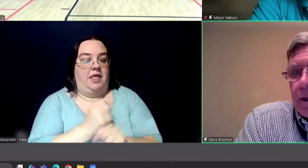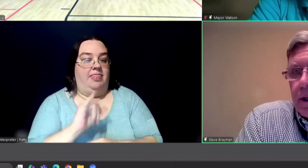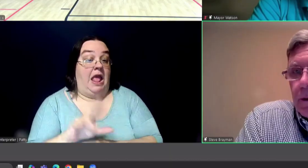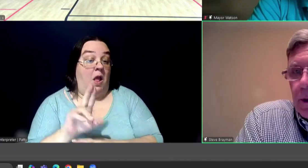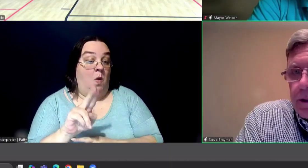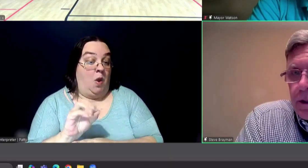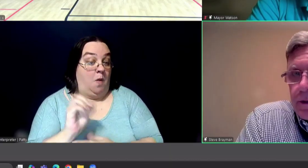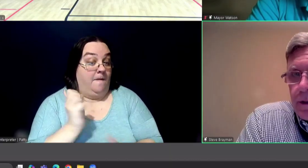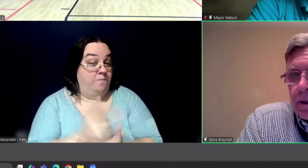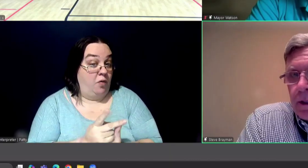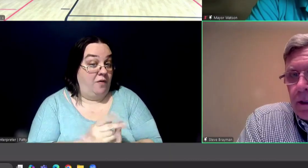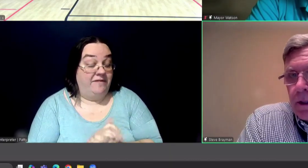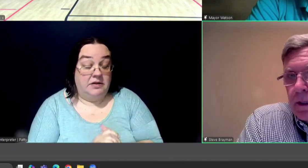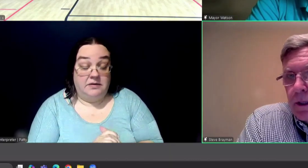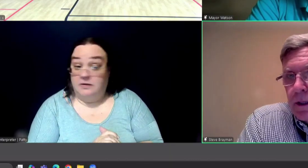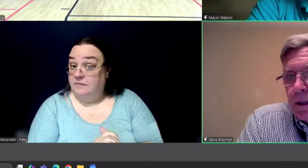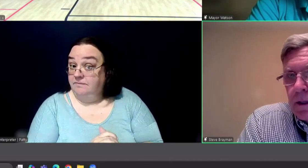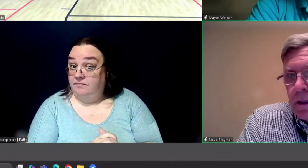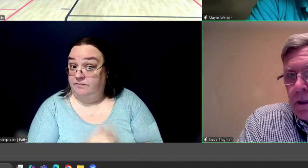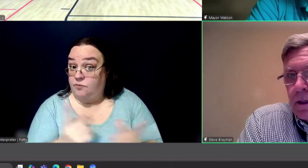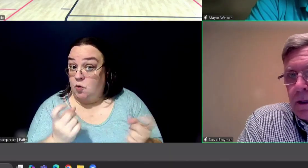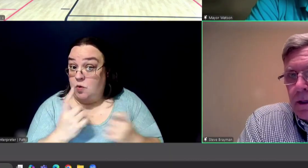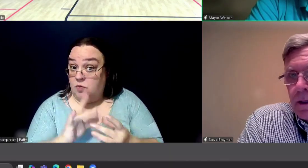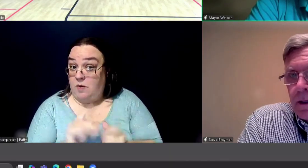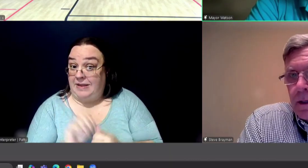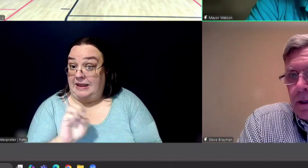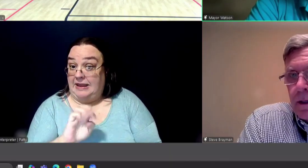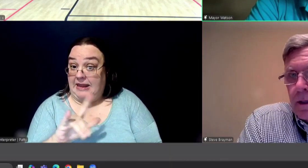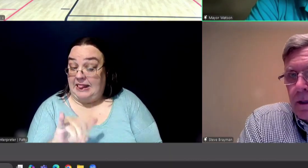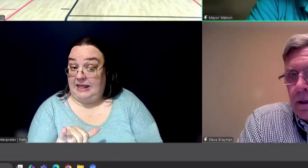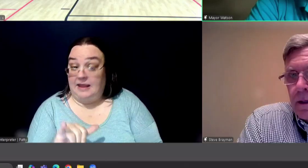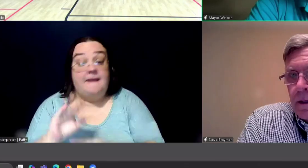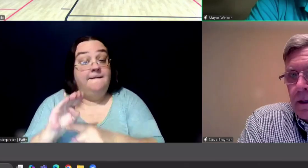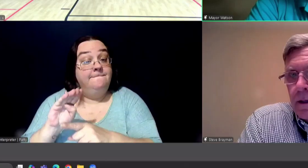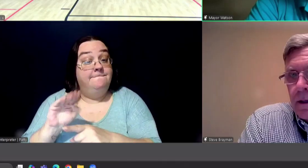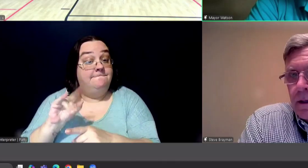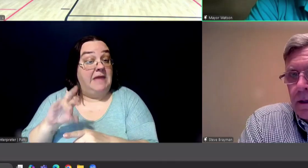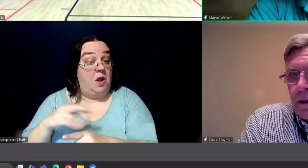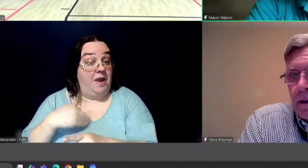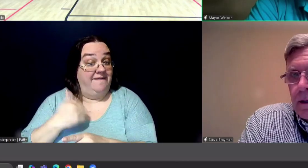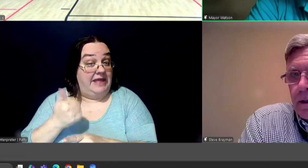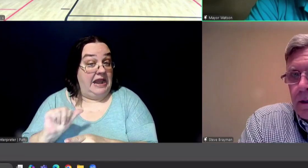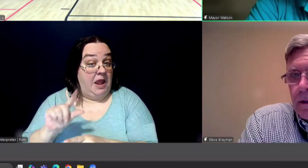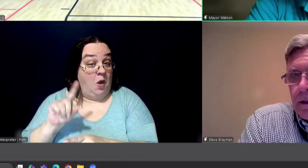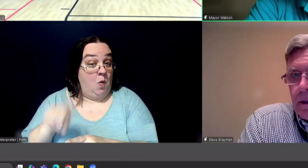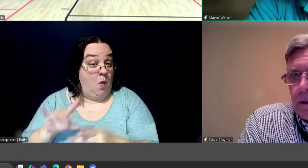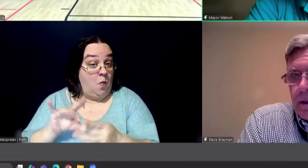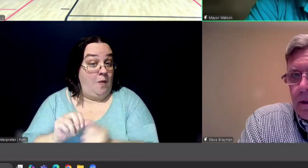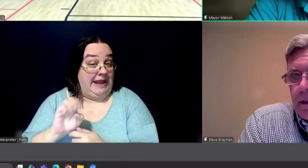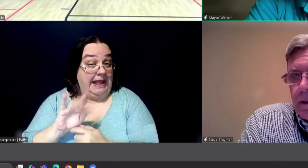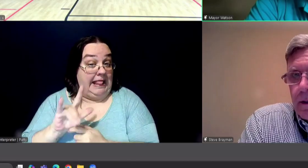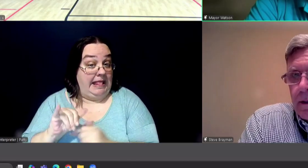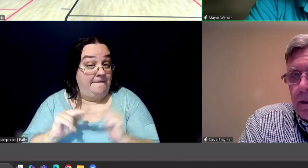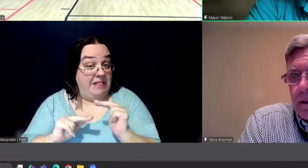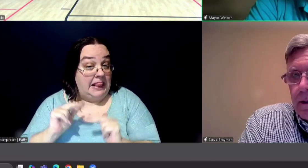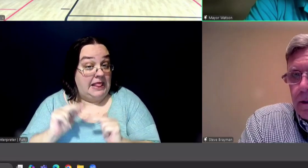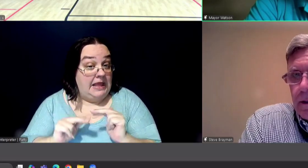There aren't any questions on Ely? Any questions about the Ely building?